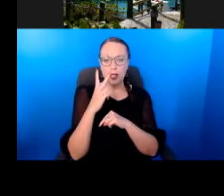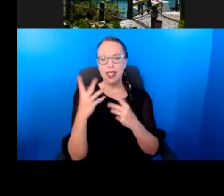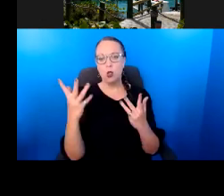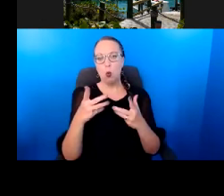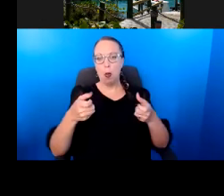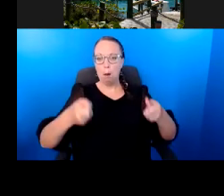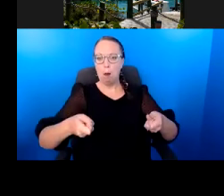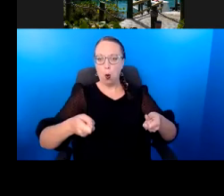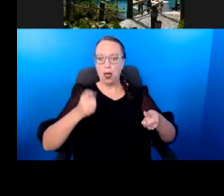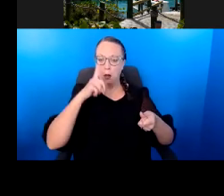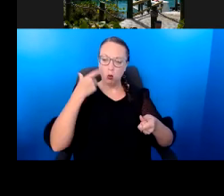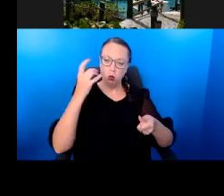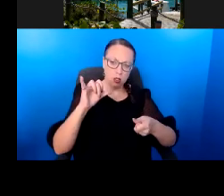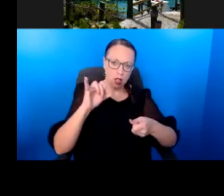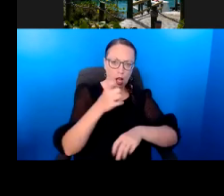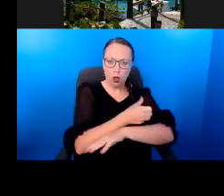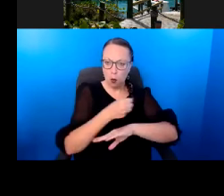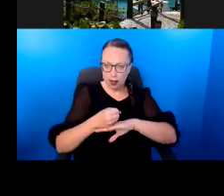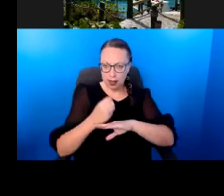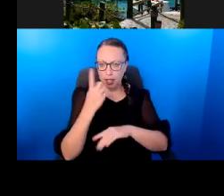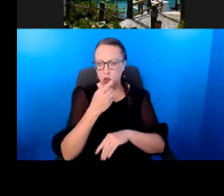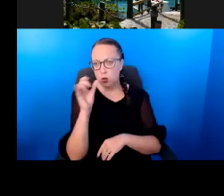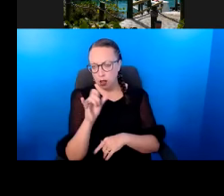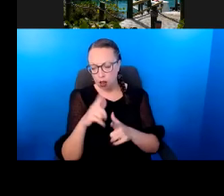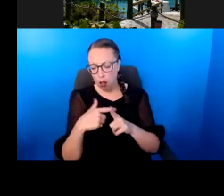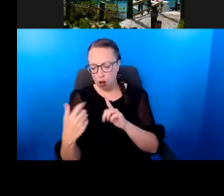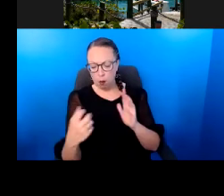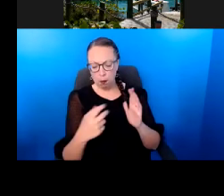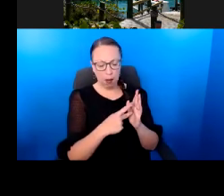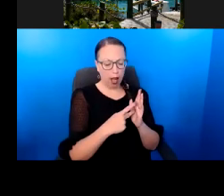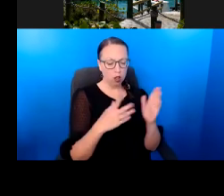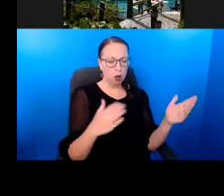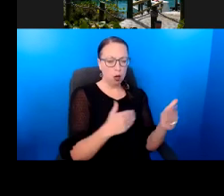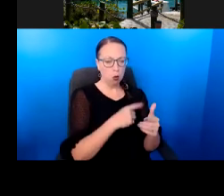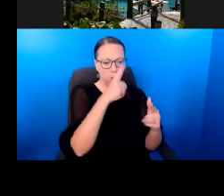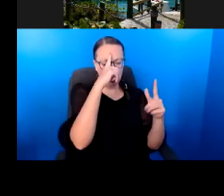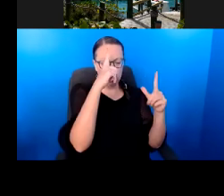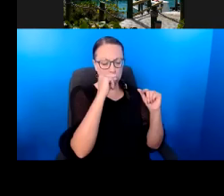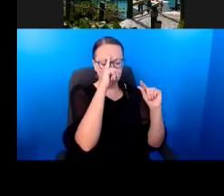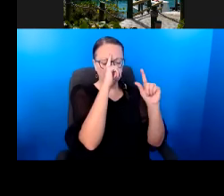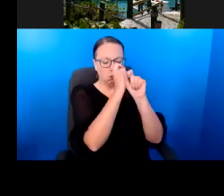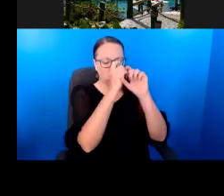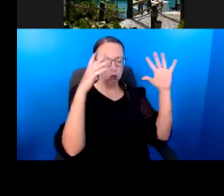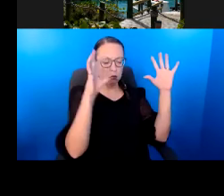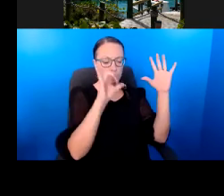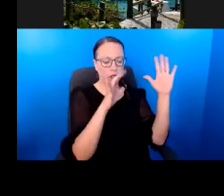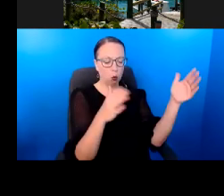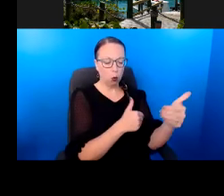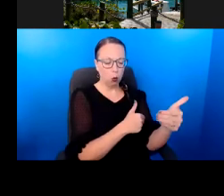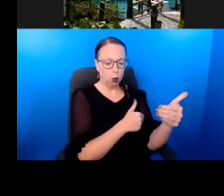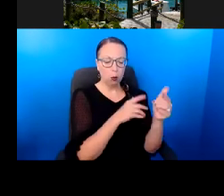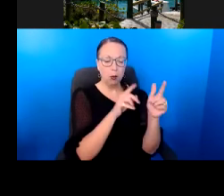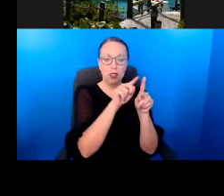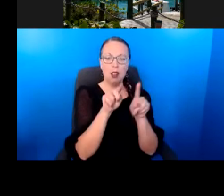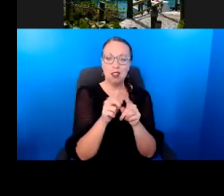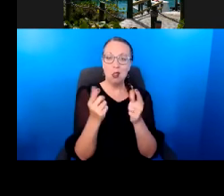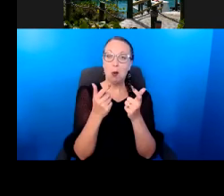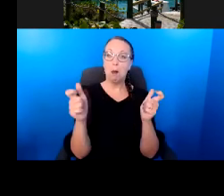to look like and the stage. So when I go back to my room, I can kind of visualize it. And it's also a big deal in